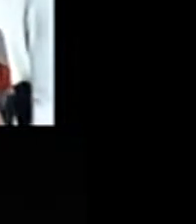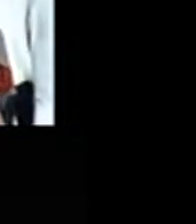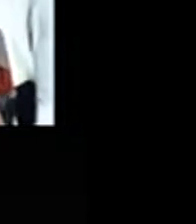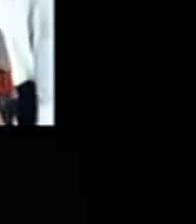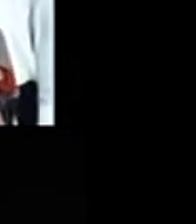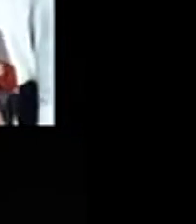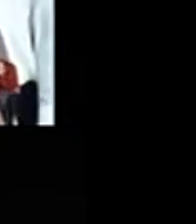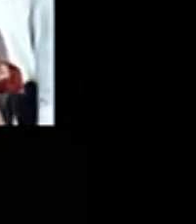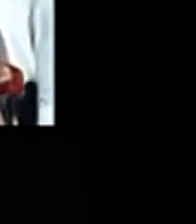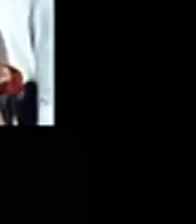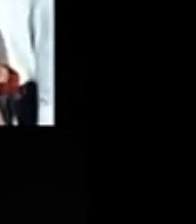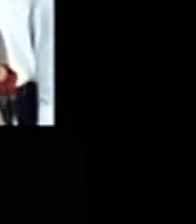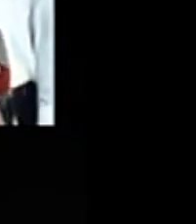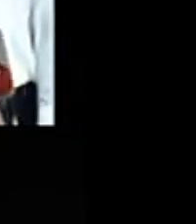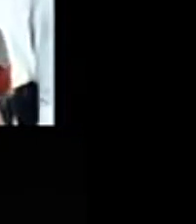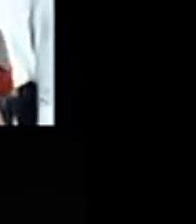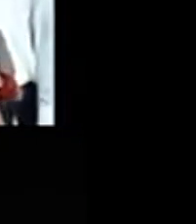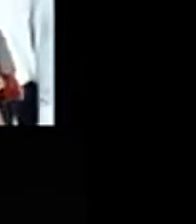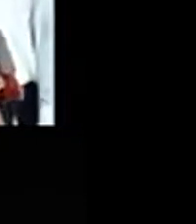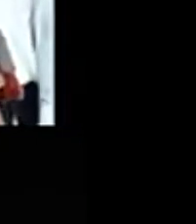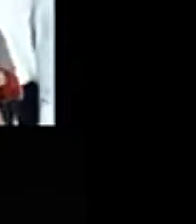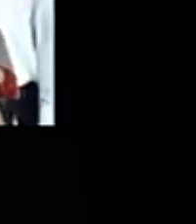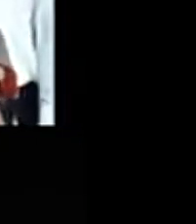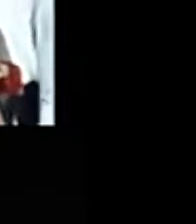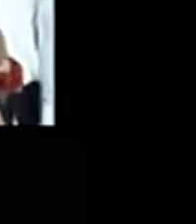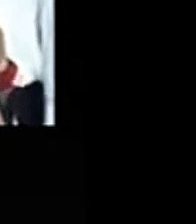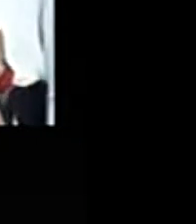After we became one in sin,